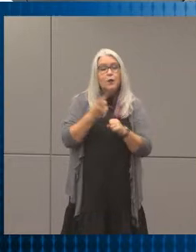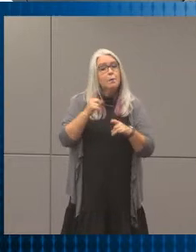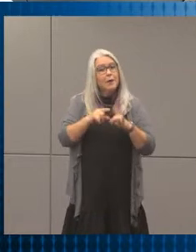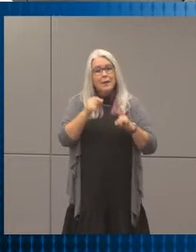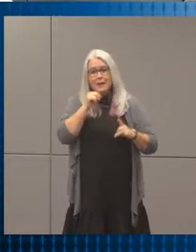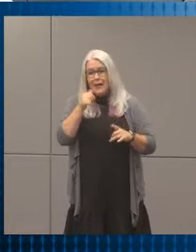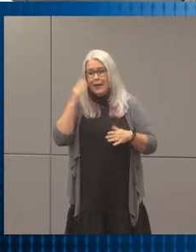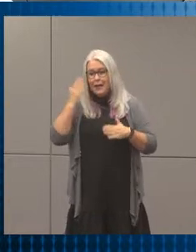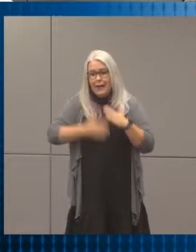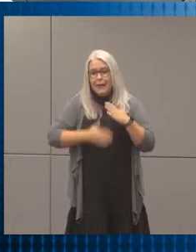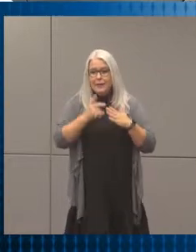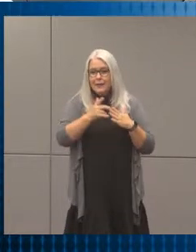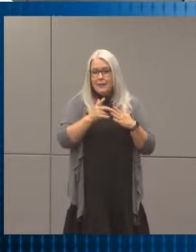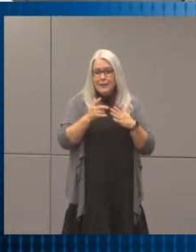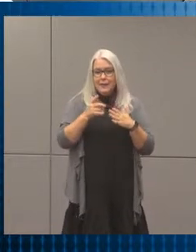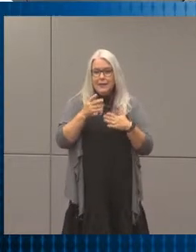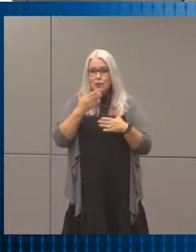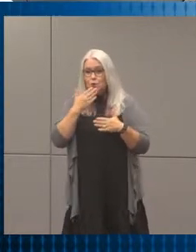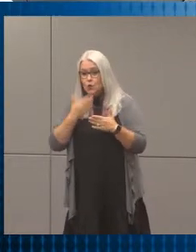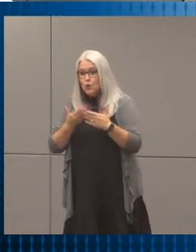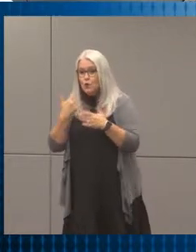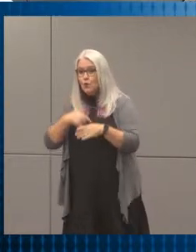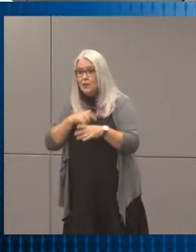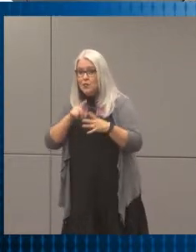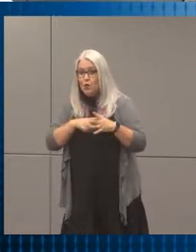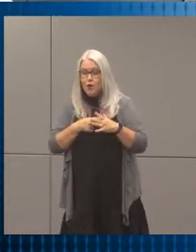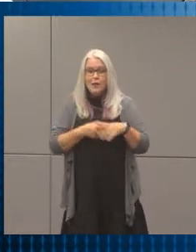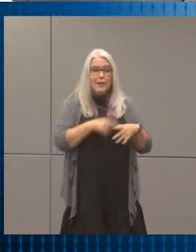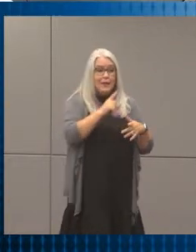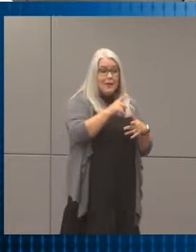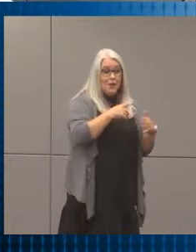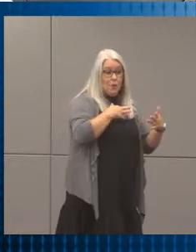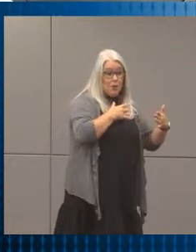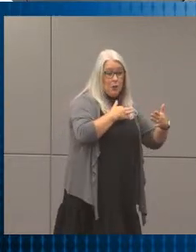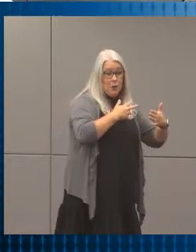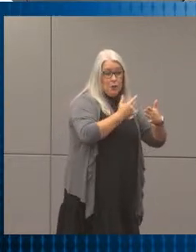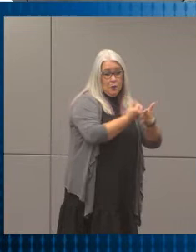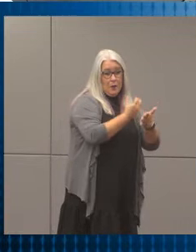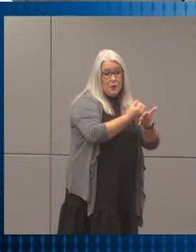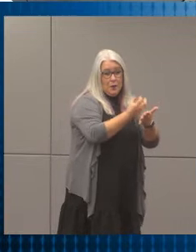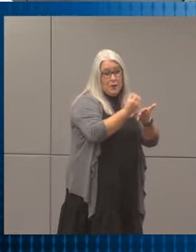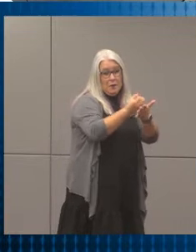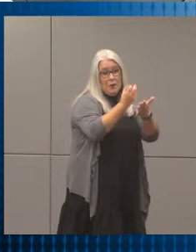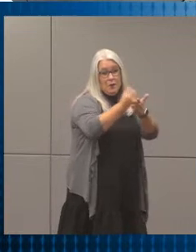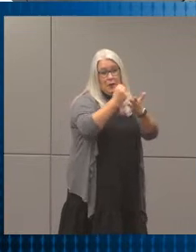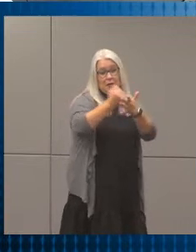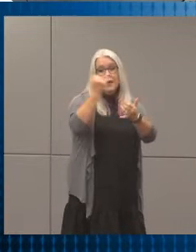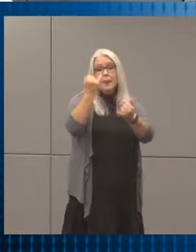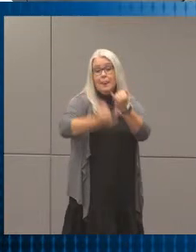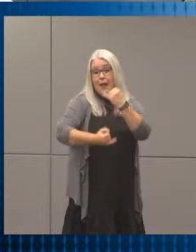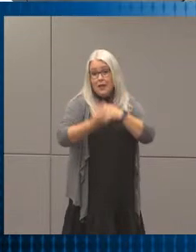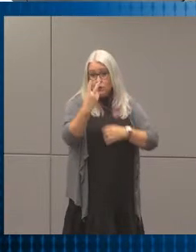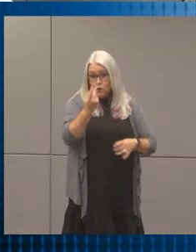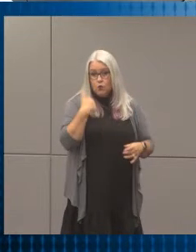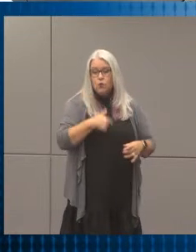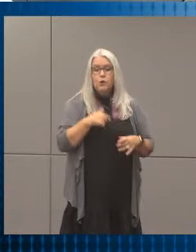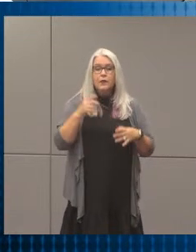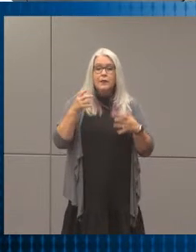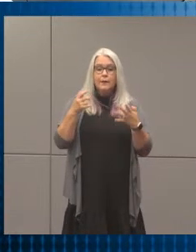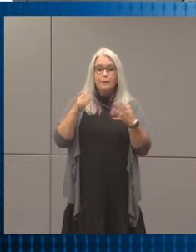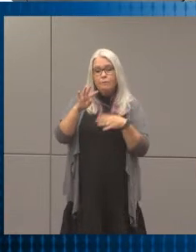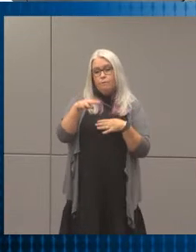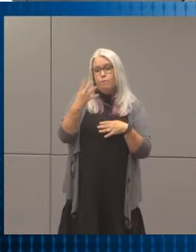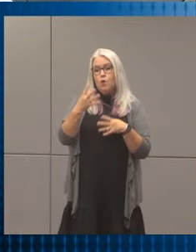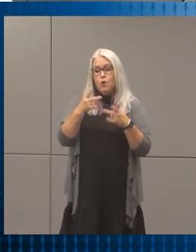season as phenomenal as we started. So we won every tournament up until the last 2. At regionals, we took 4th, so we